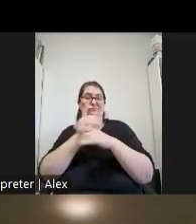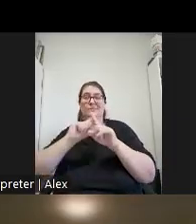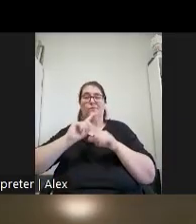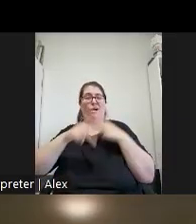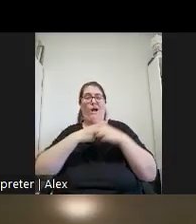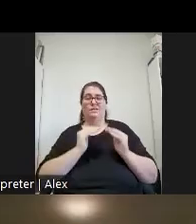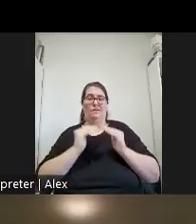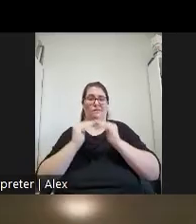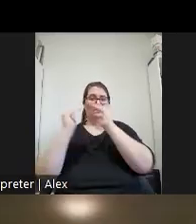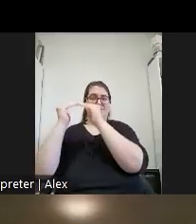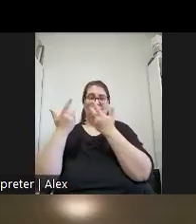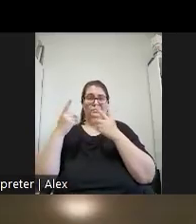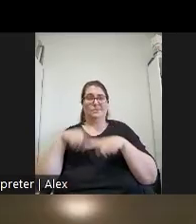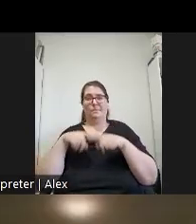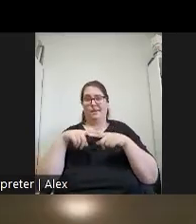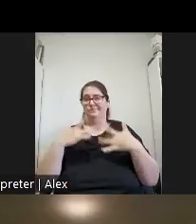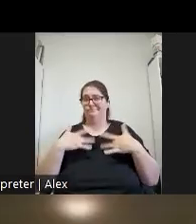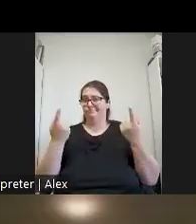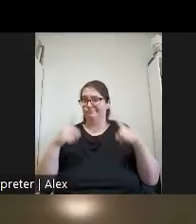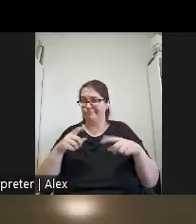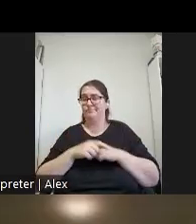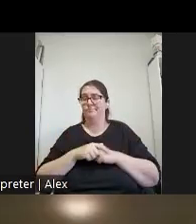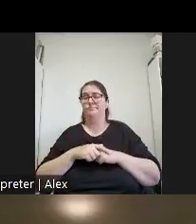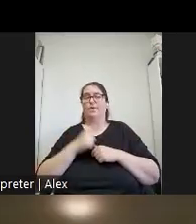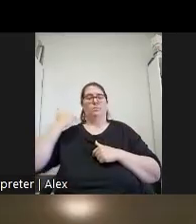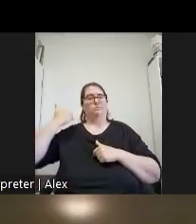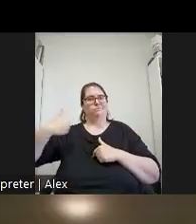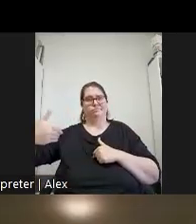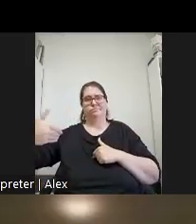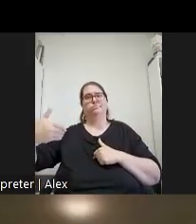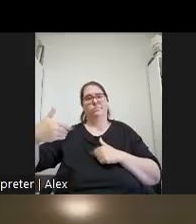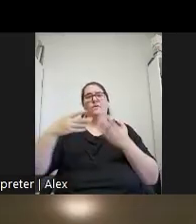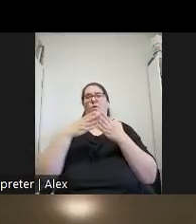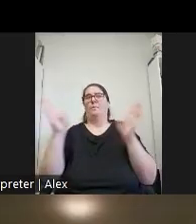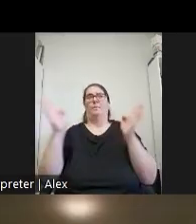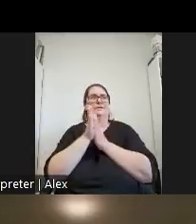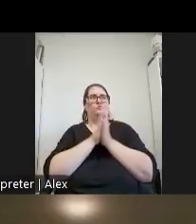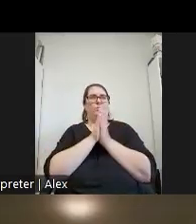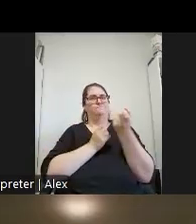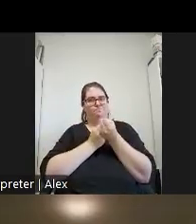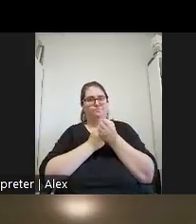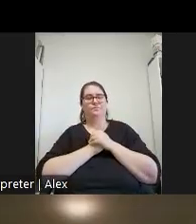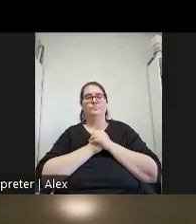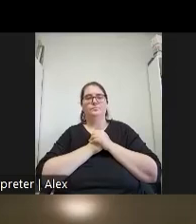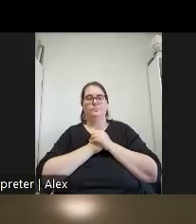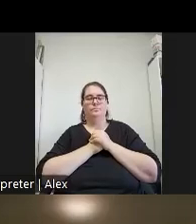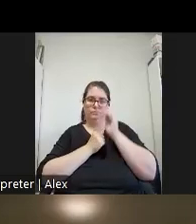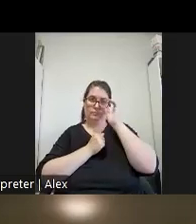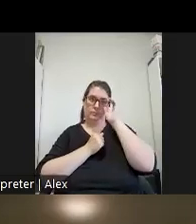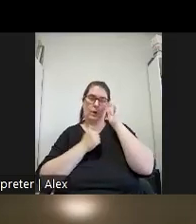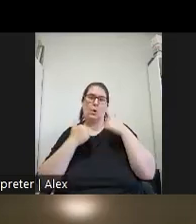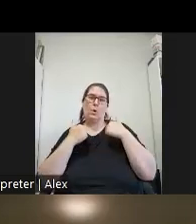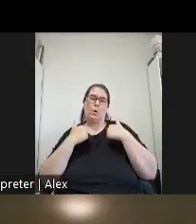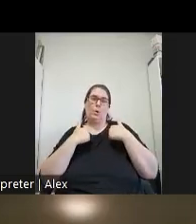levels of court system on a regular basis for public interest. We served